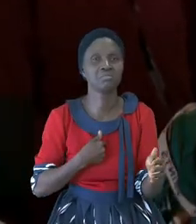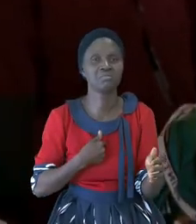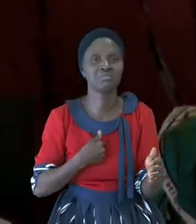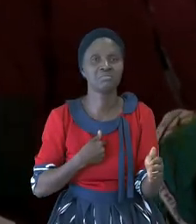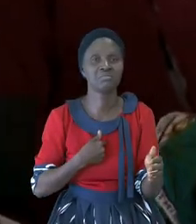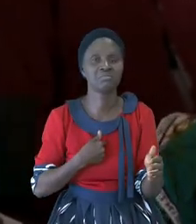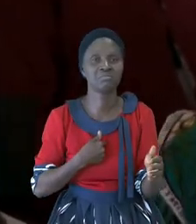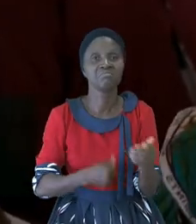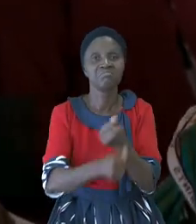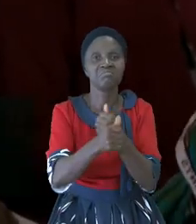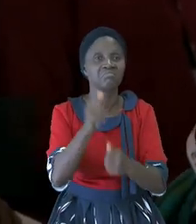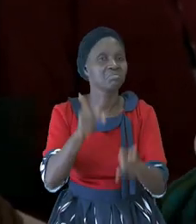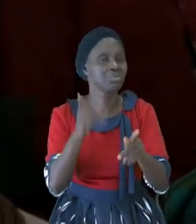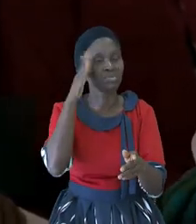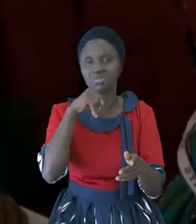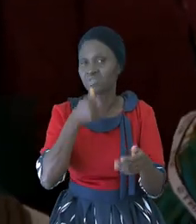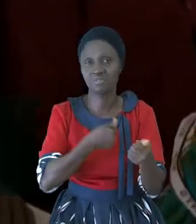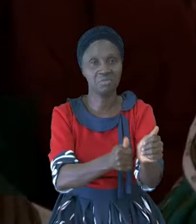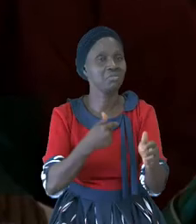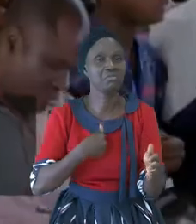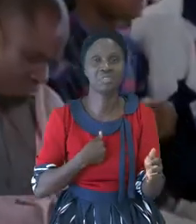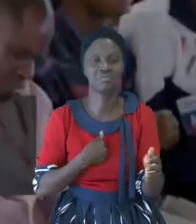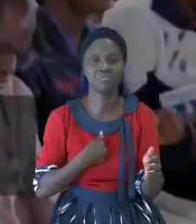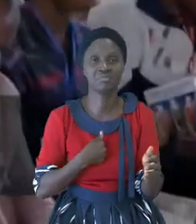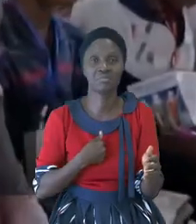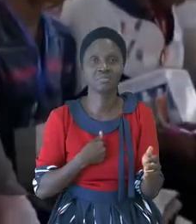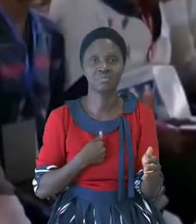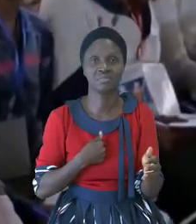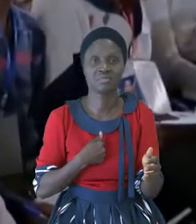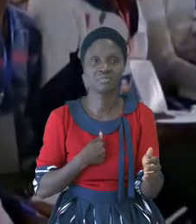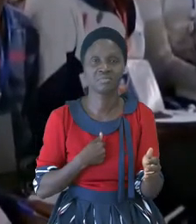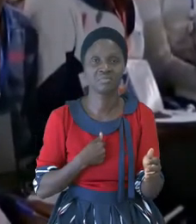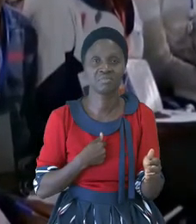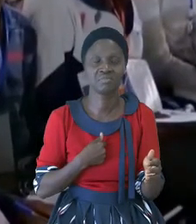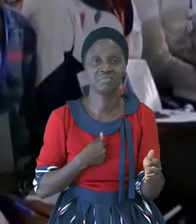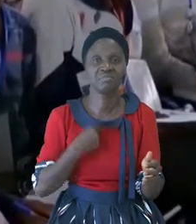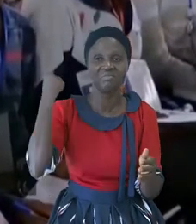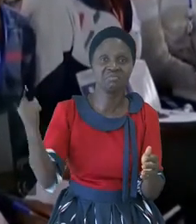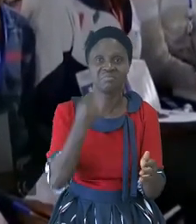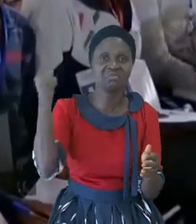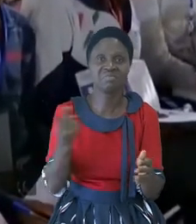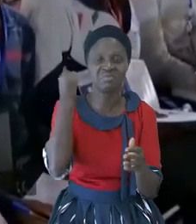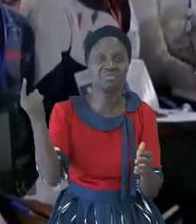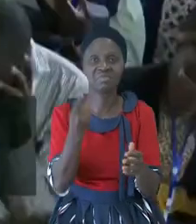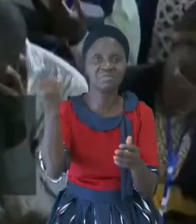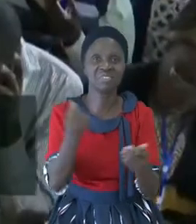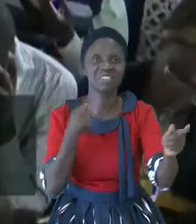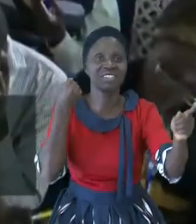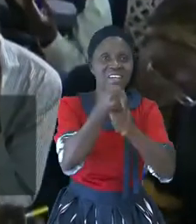Injurious people will not follow me. Regular yearly accidents will not follow me.